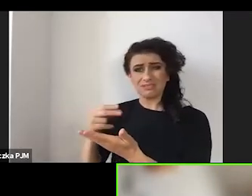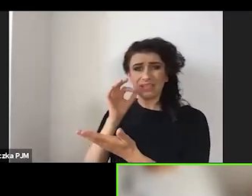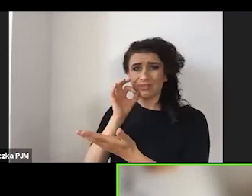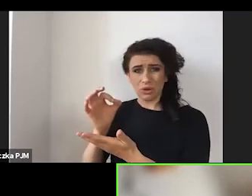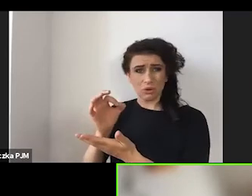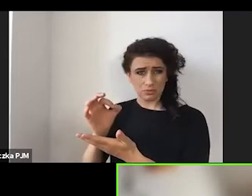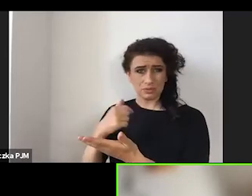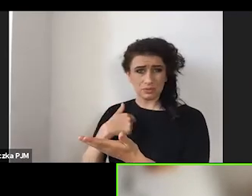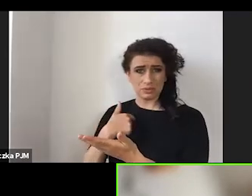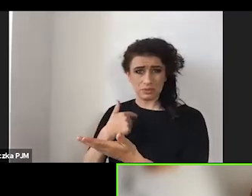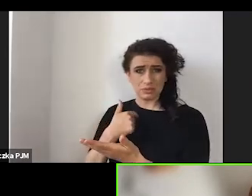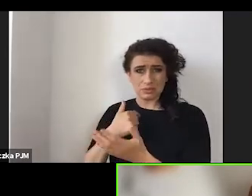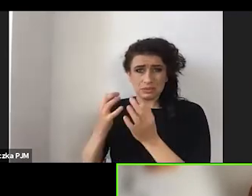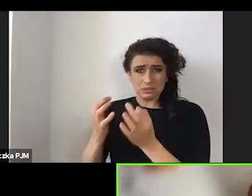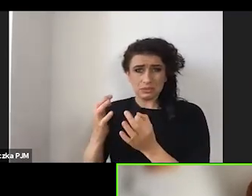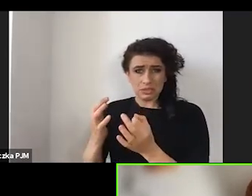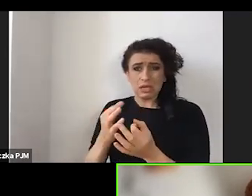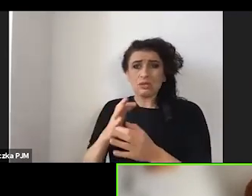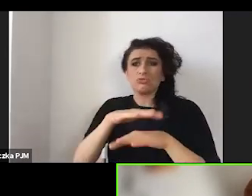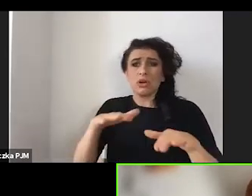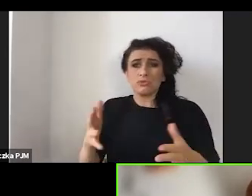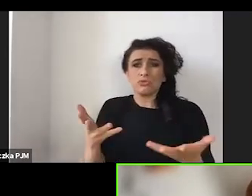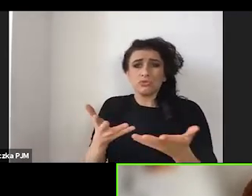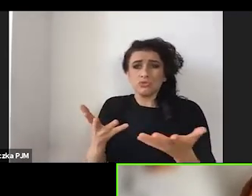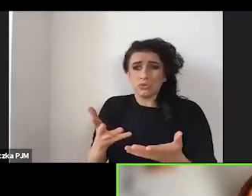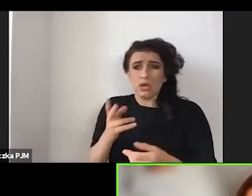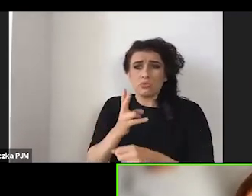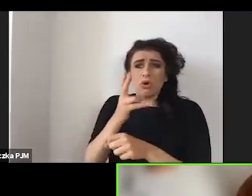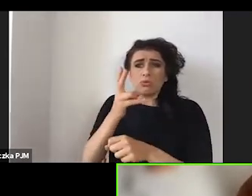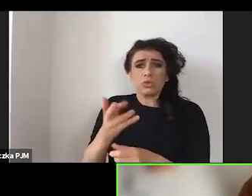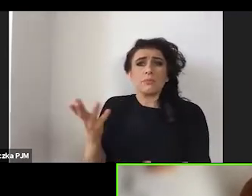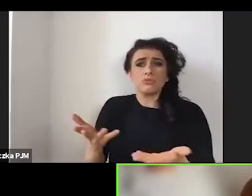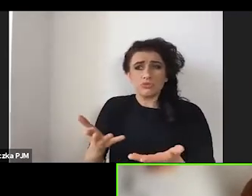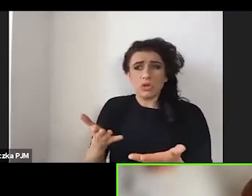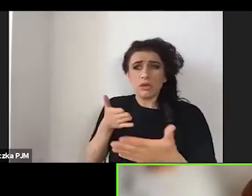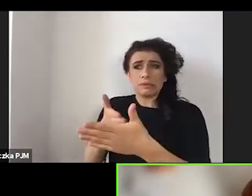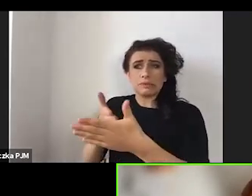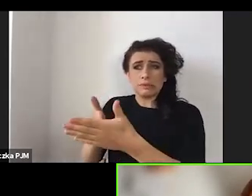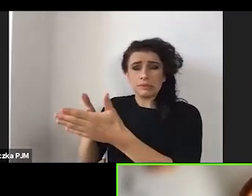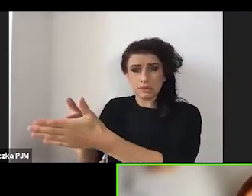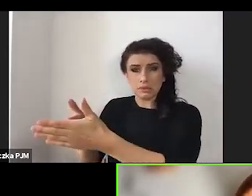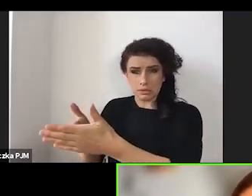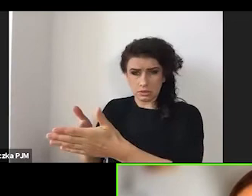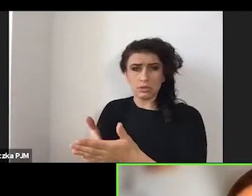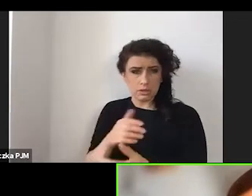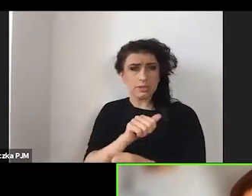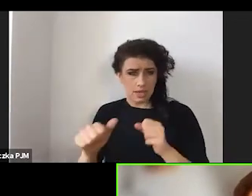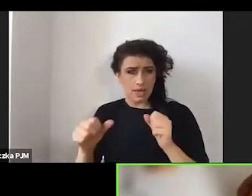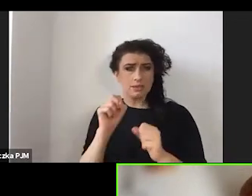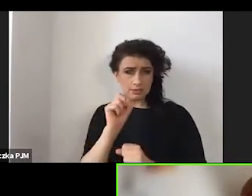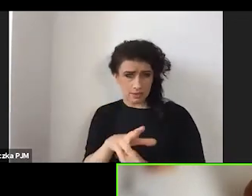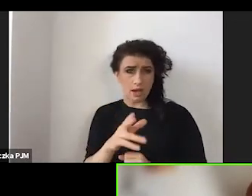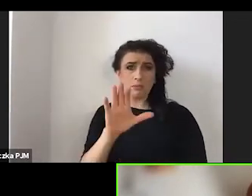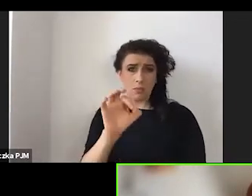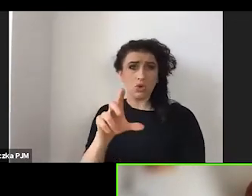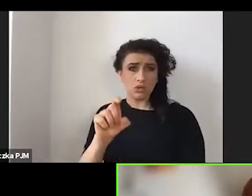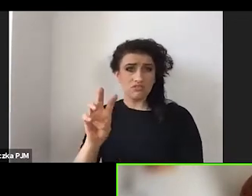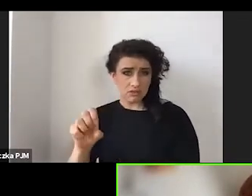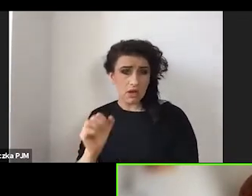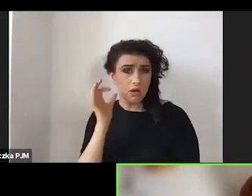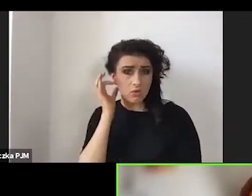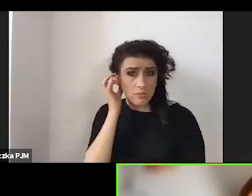against men. The women are taking advantage of this narrative or of this new, let's